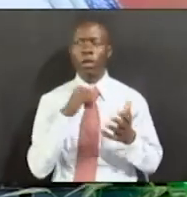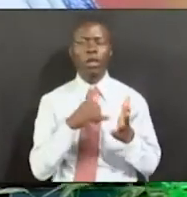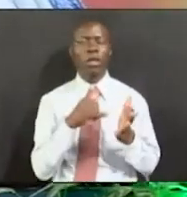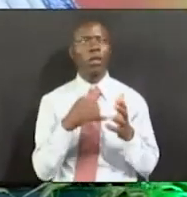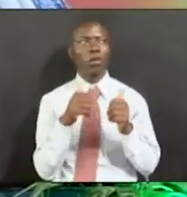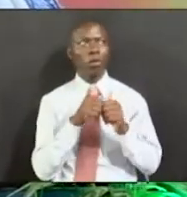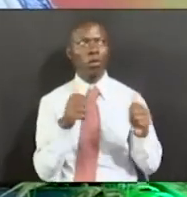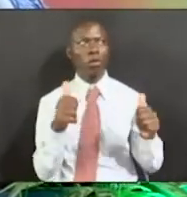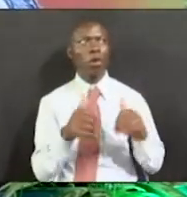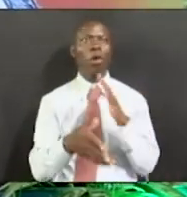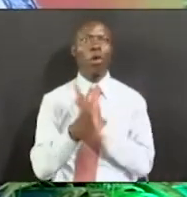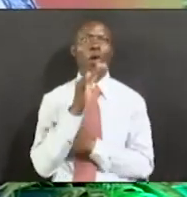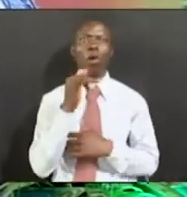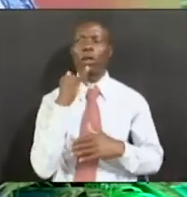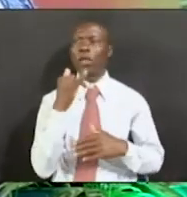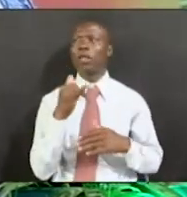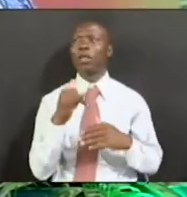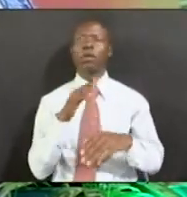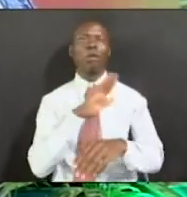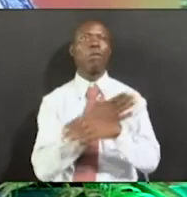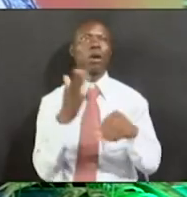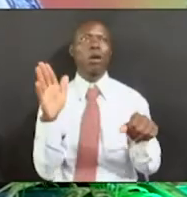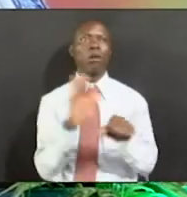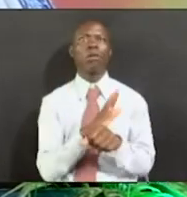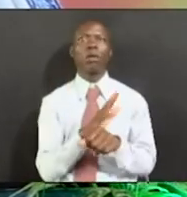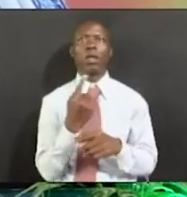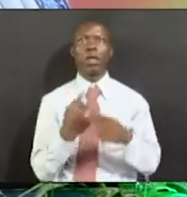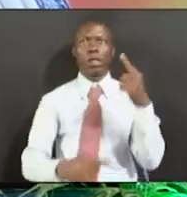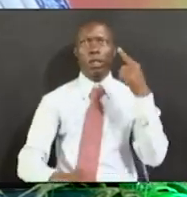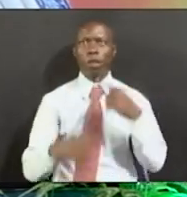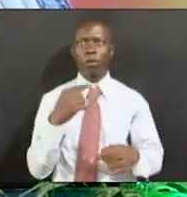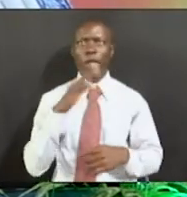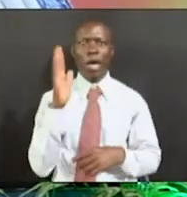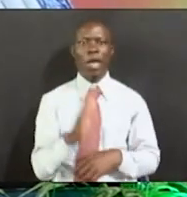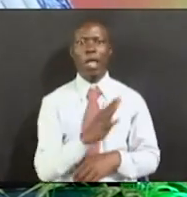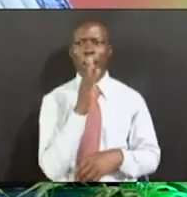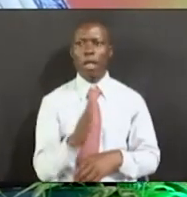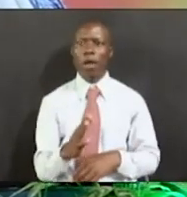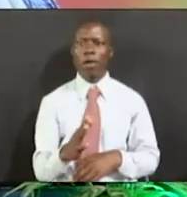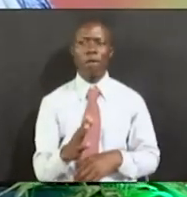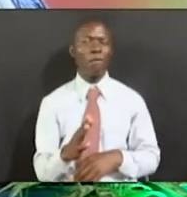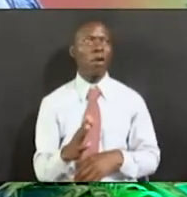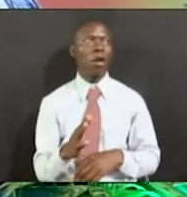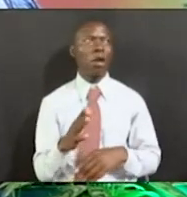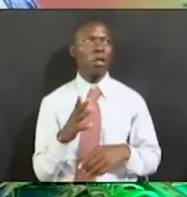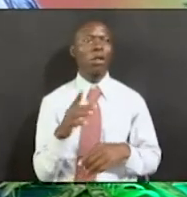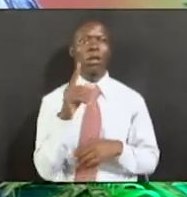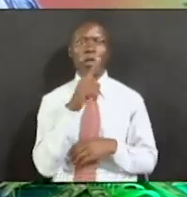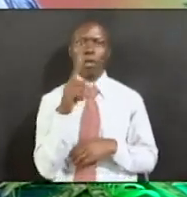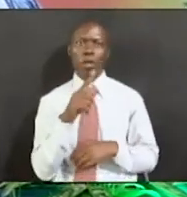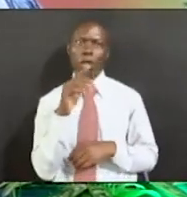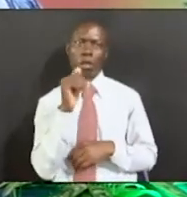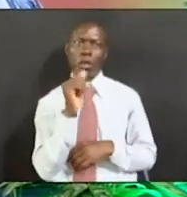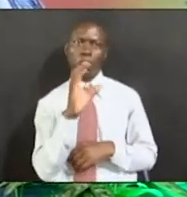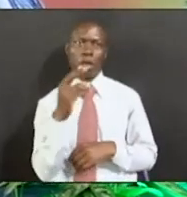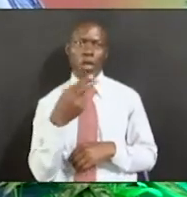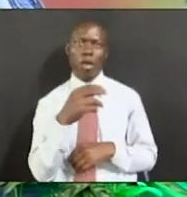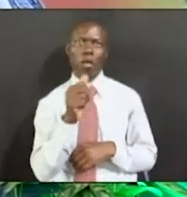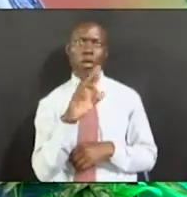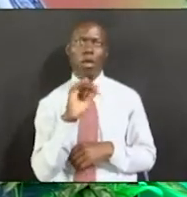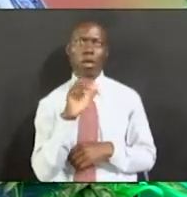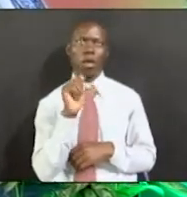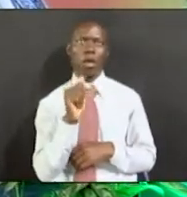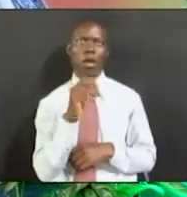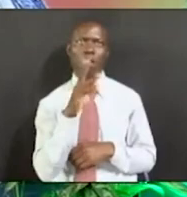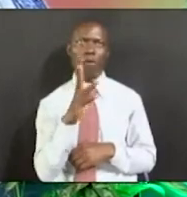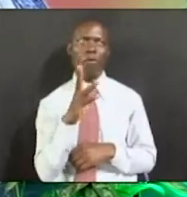is powerful. Champions are never quitters. Zechariah 4:10 says, never despise